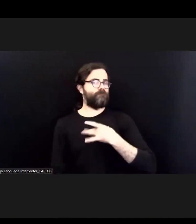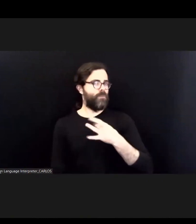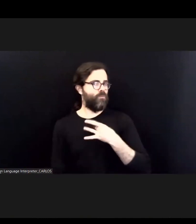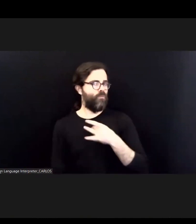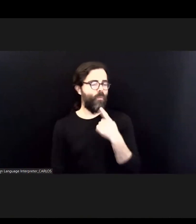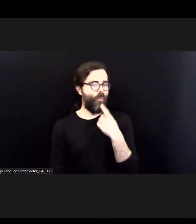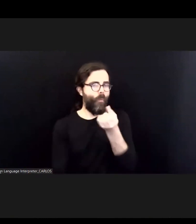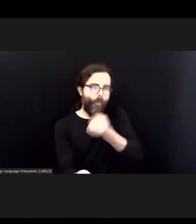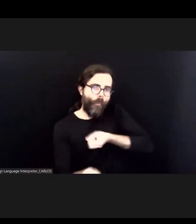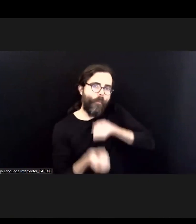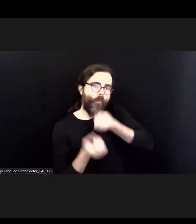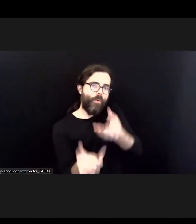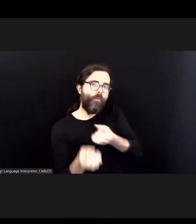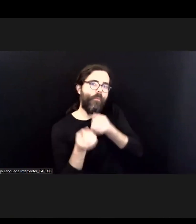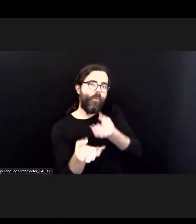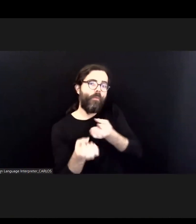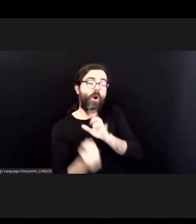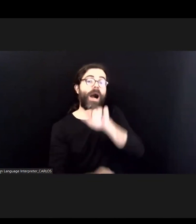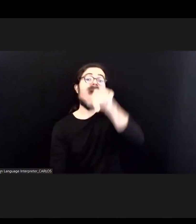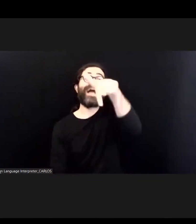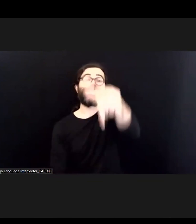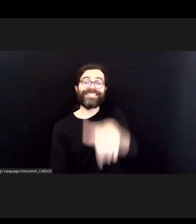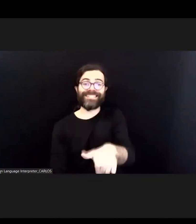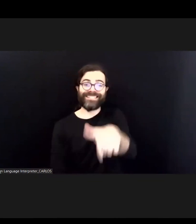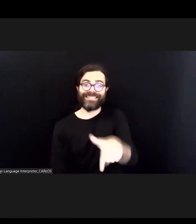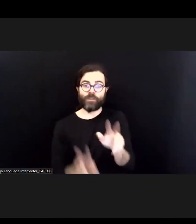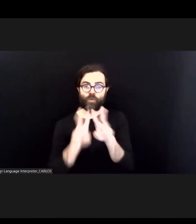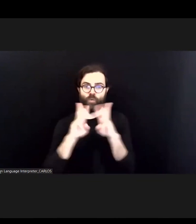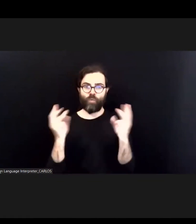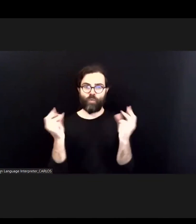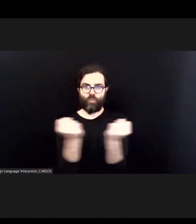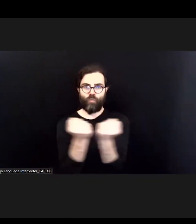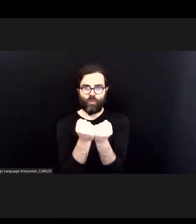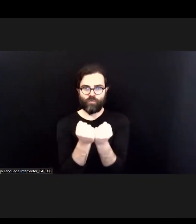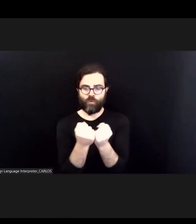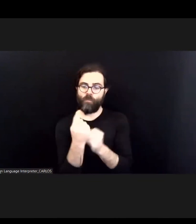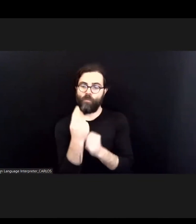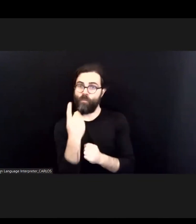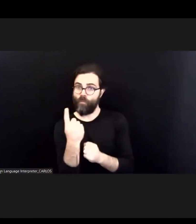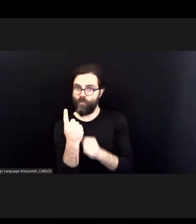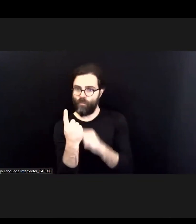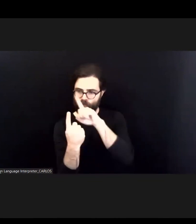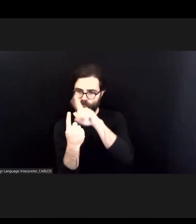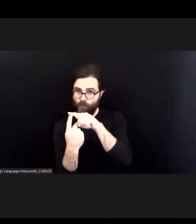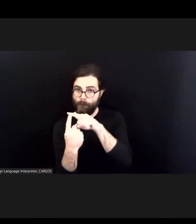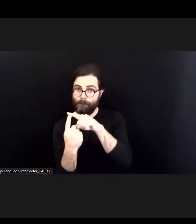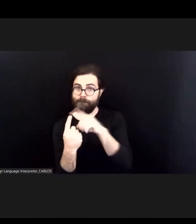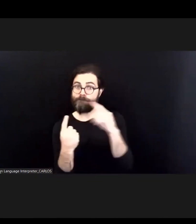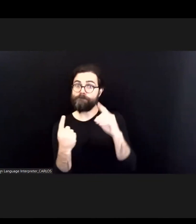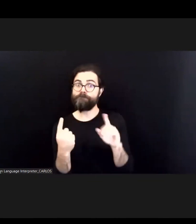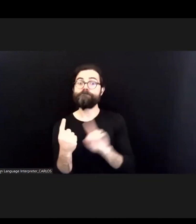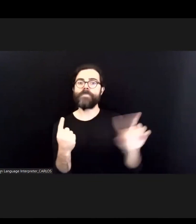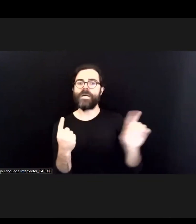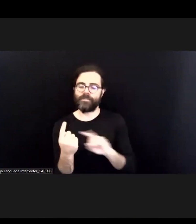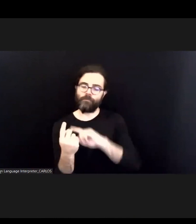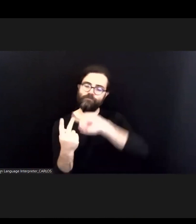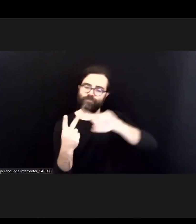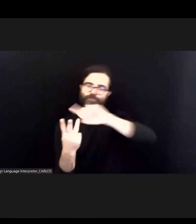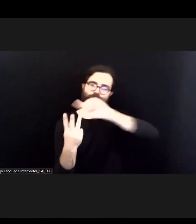us. It has been a very coherent way of showing all the attendees a little